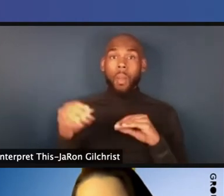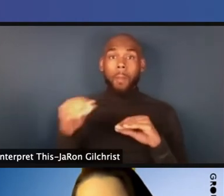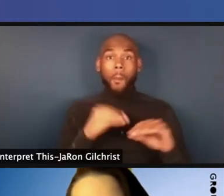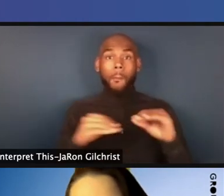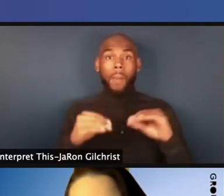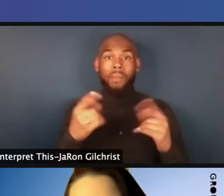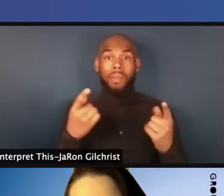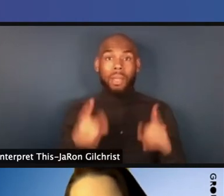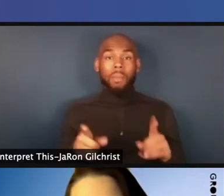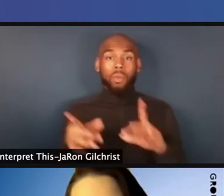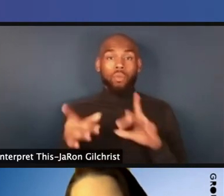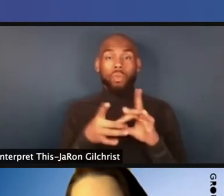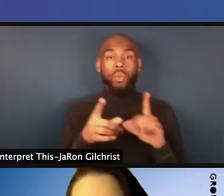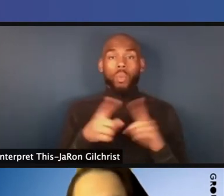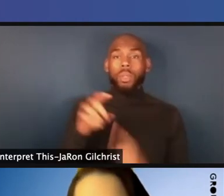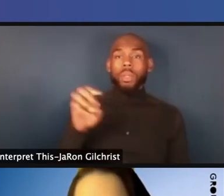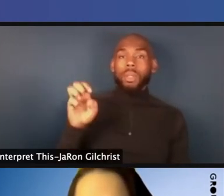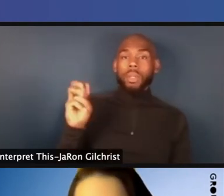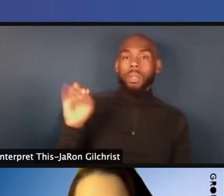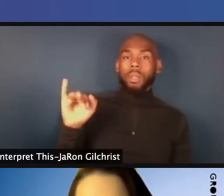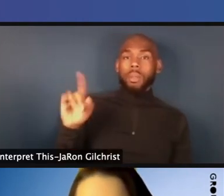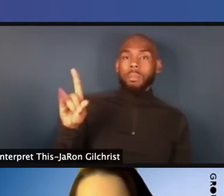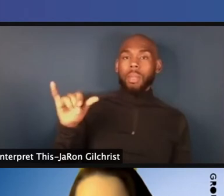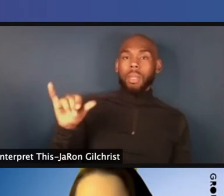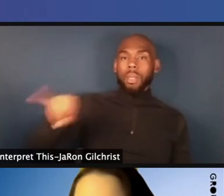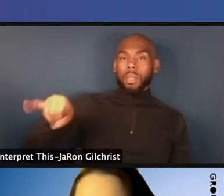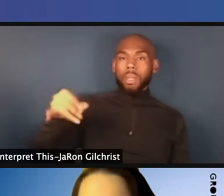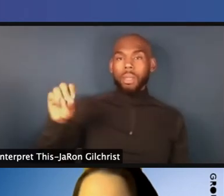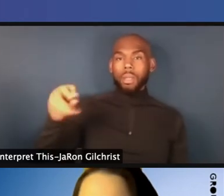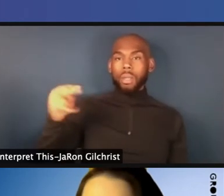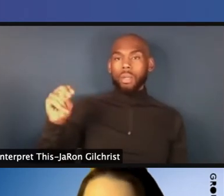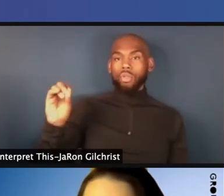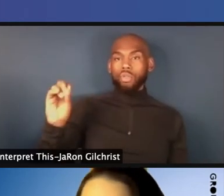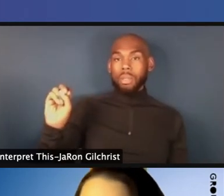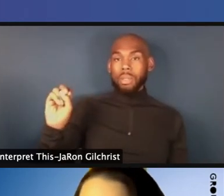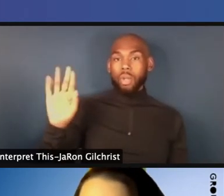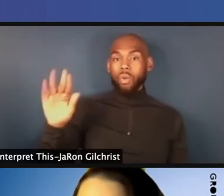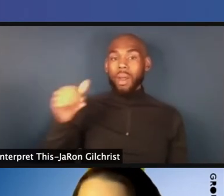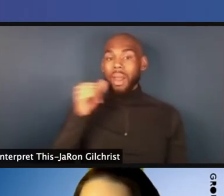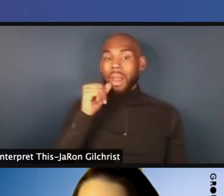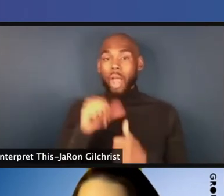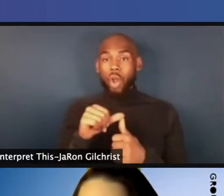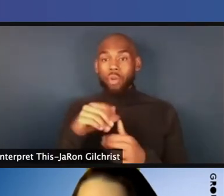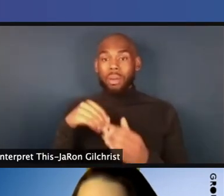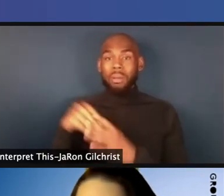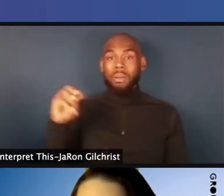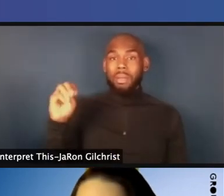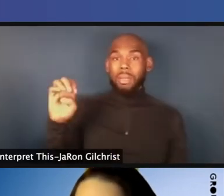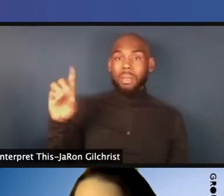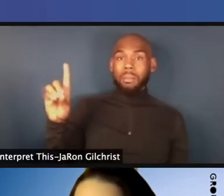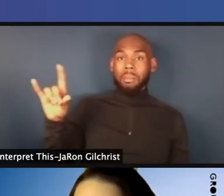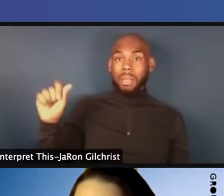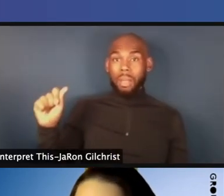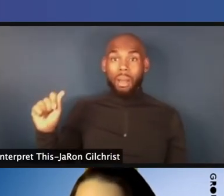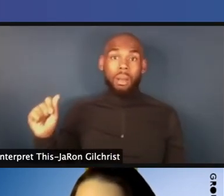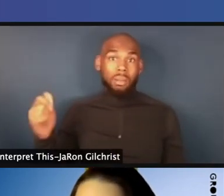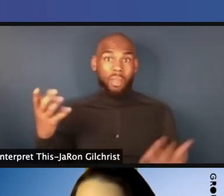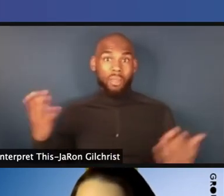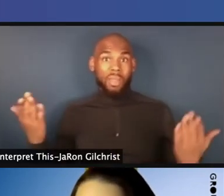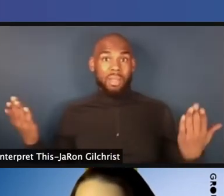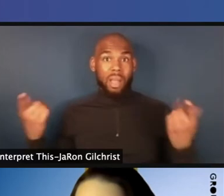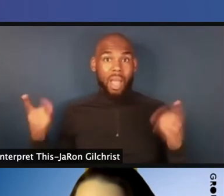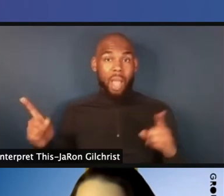to Emily Johnson's letter in Medium. There's efforts that are happening both amongst presenters to